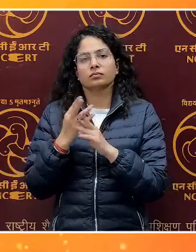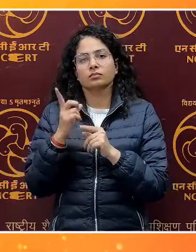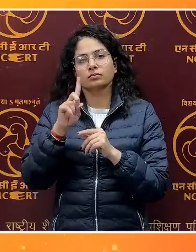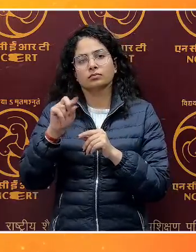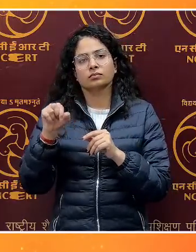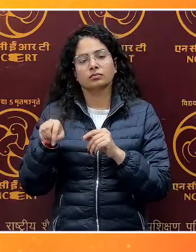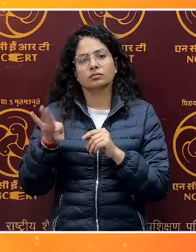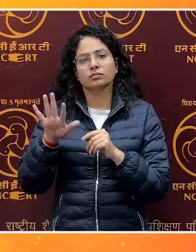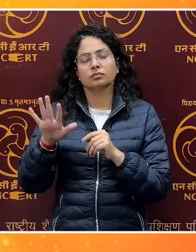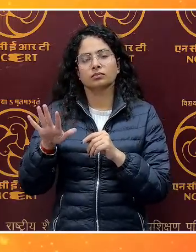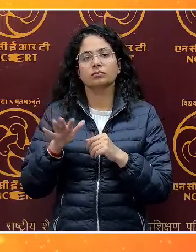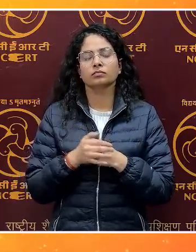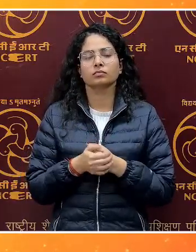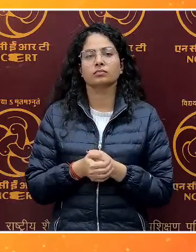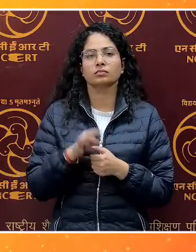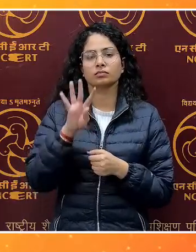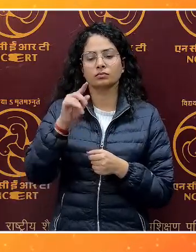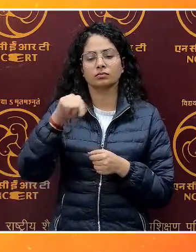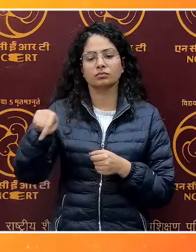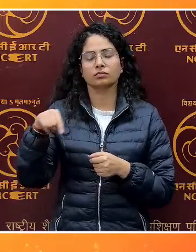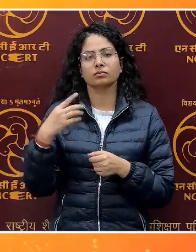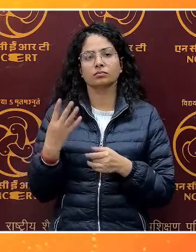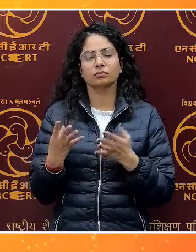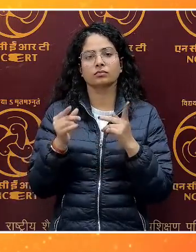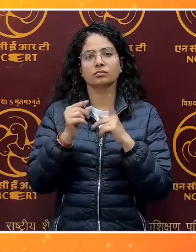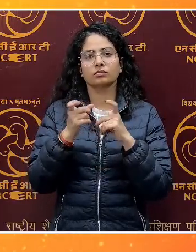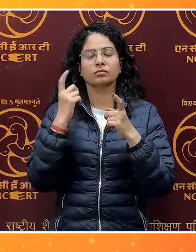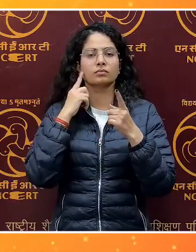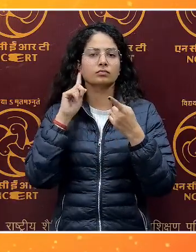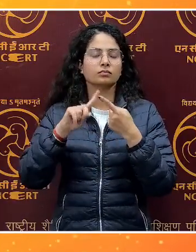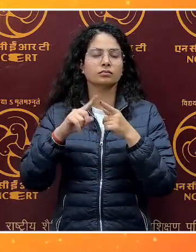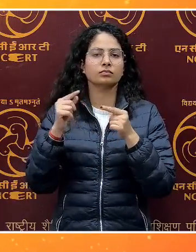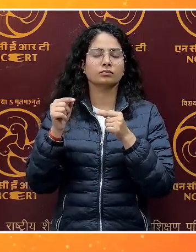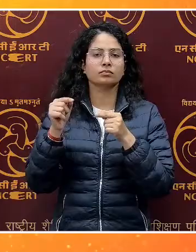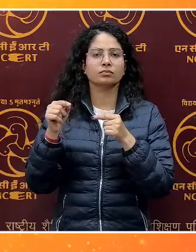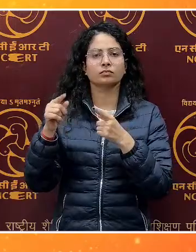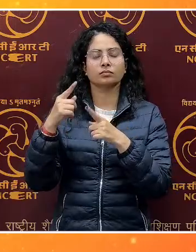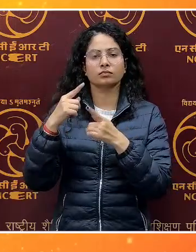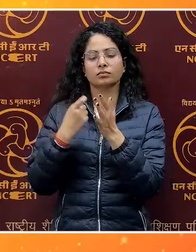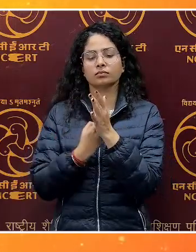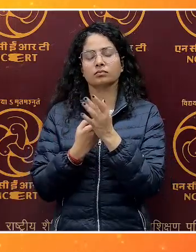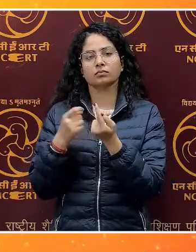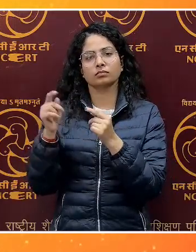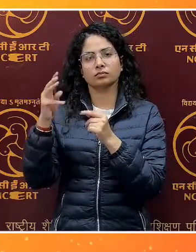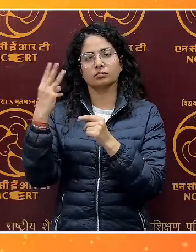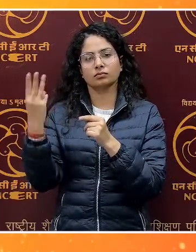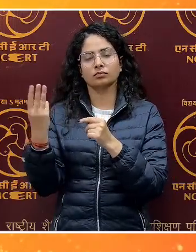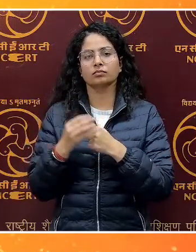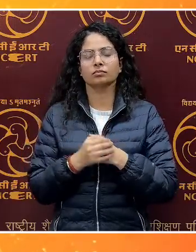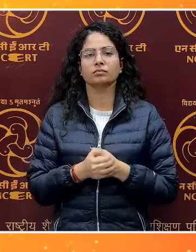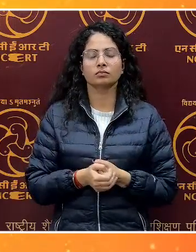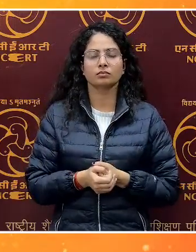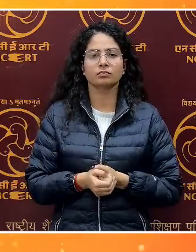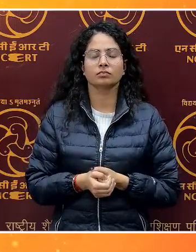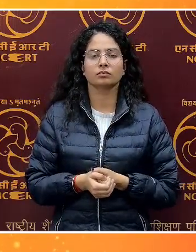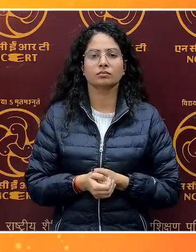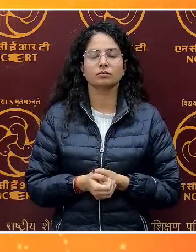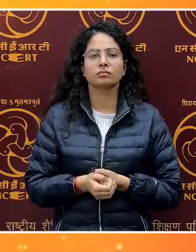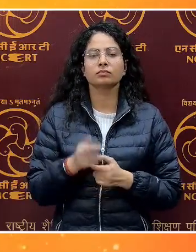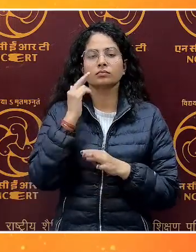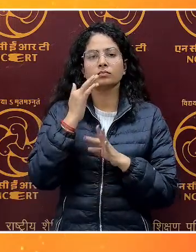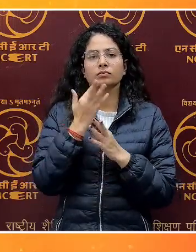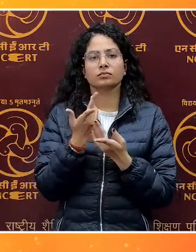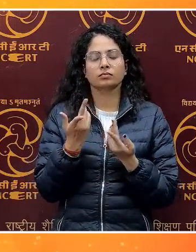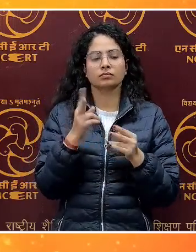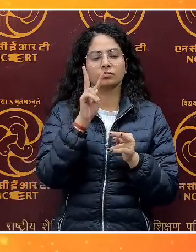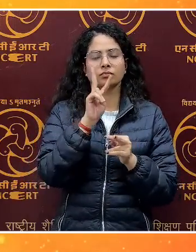spherical lead shot, children? 4 upon 3 pi r cube, that is equal to 1/4 of 1 upon 3 pi r square h, because